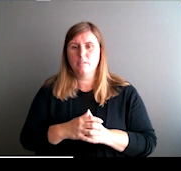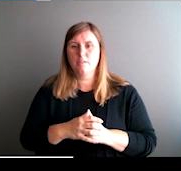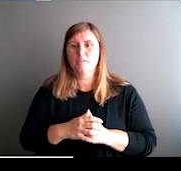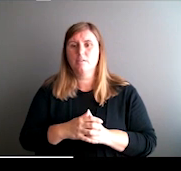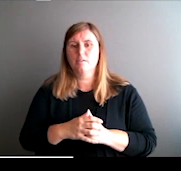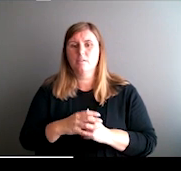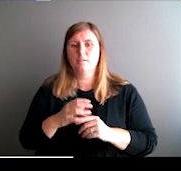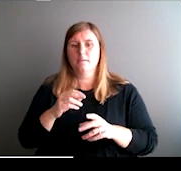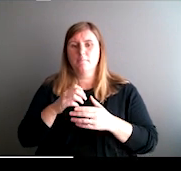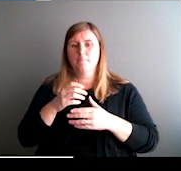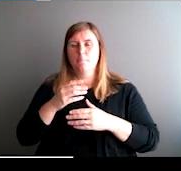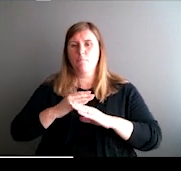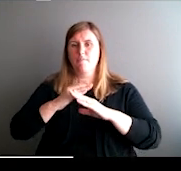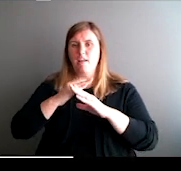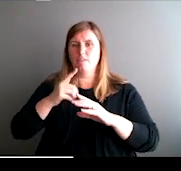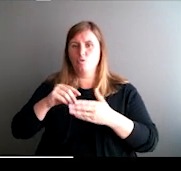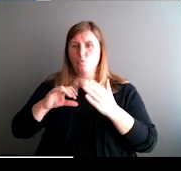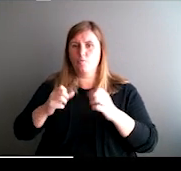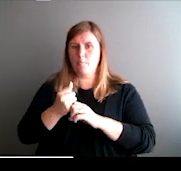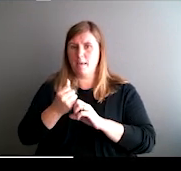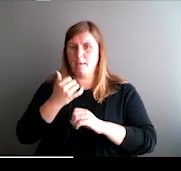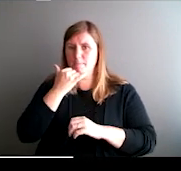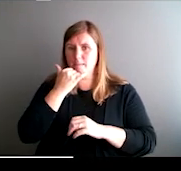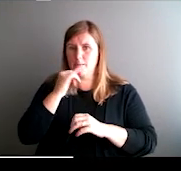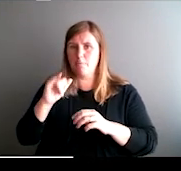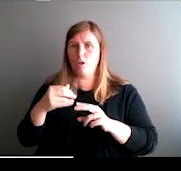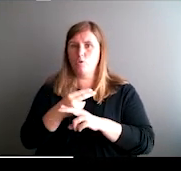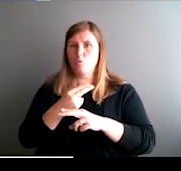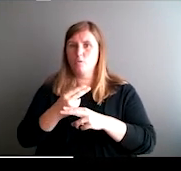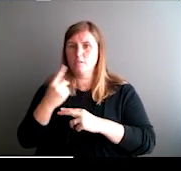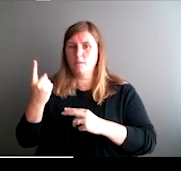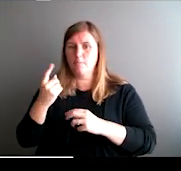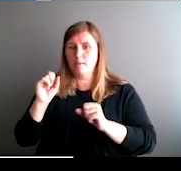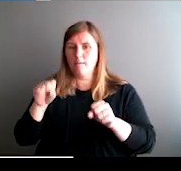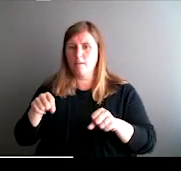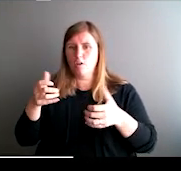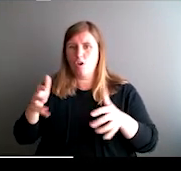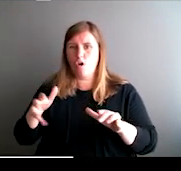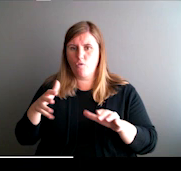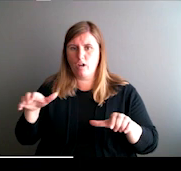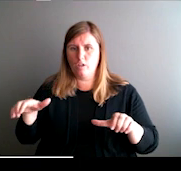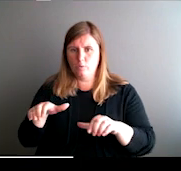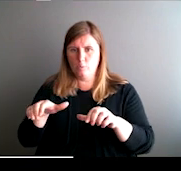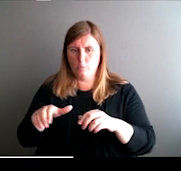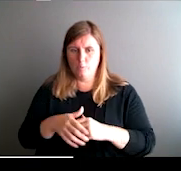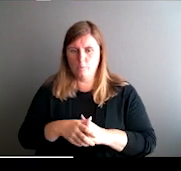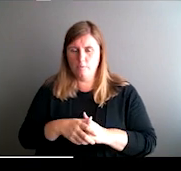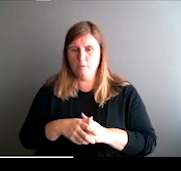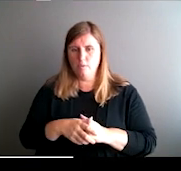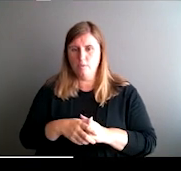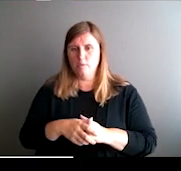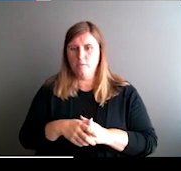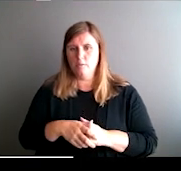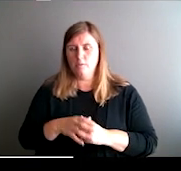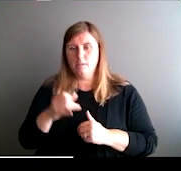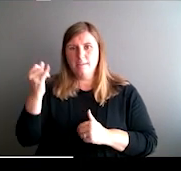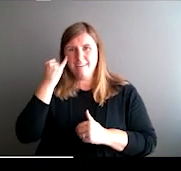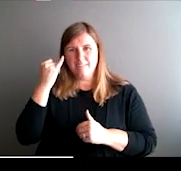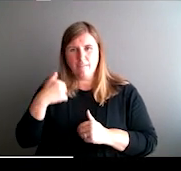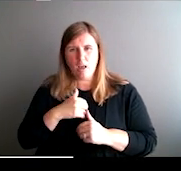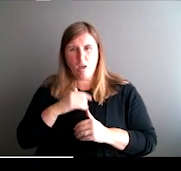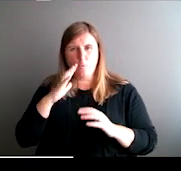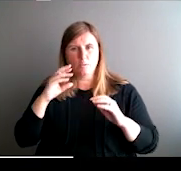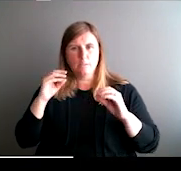prevents the student from making a mistake by using something they can already do. So if I was going